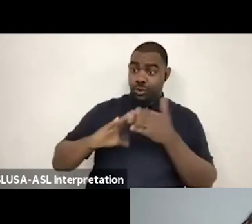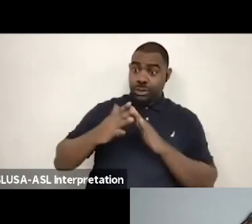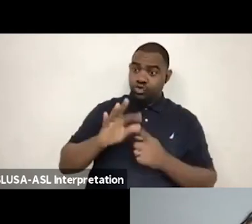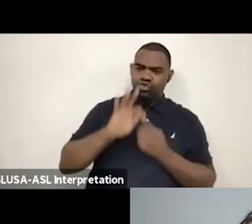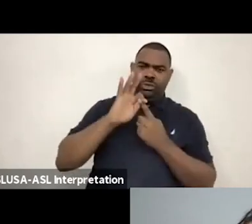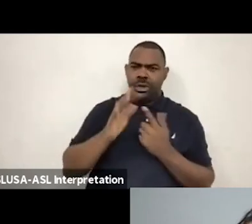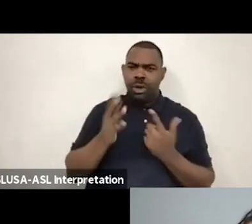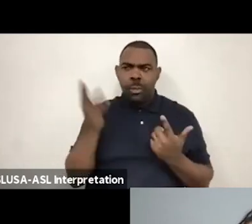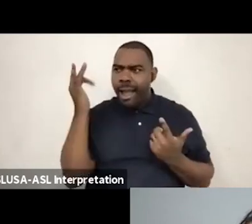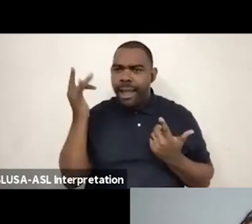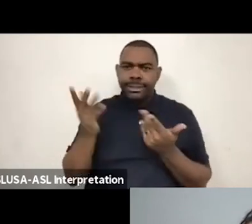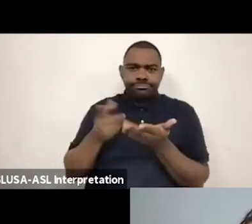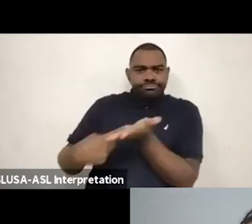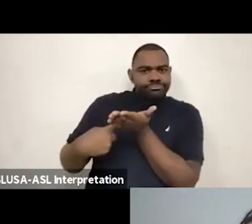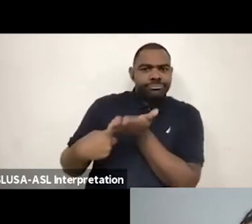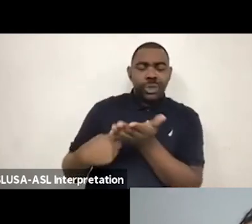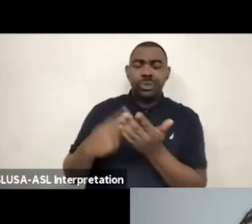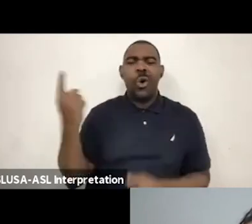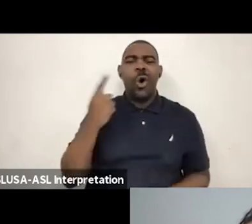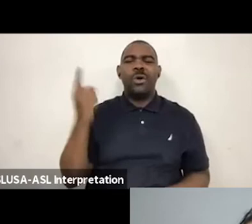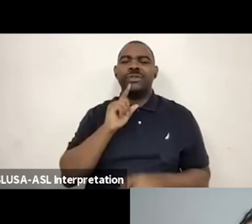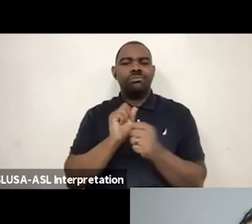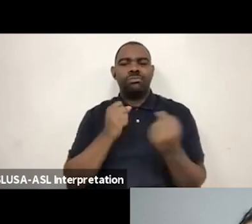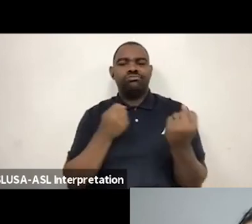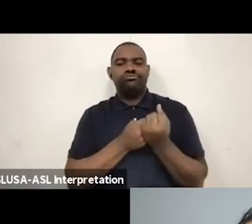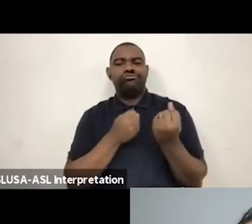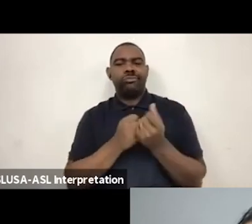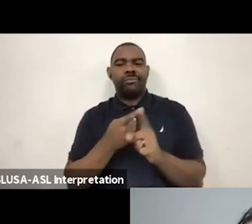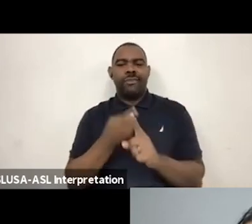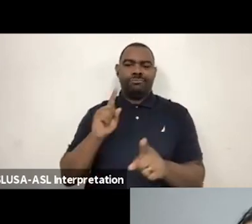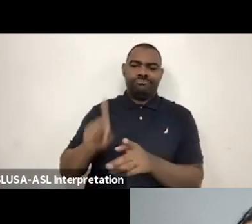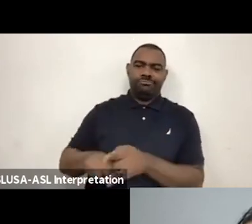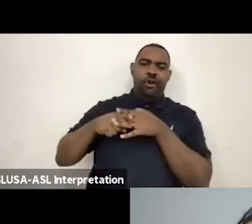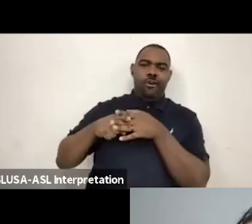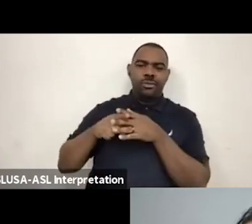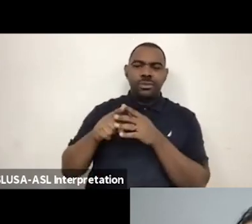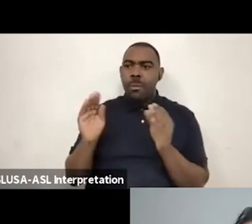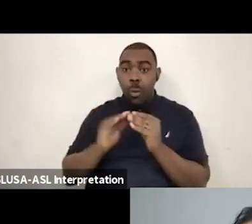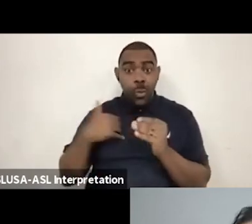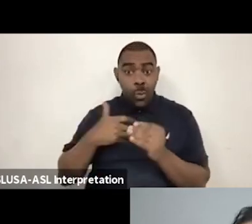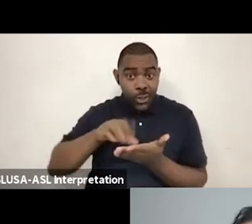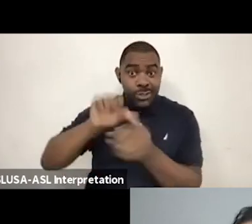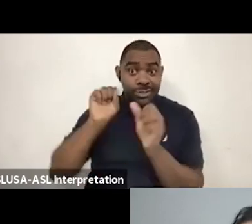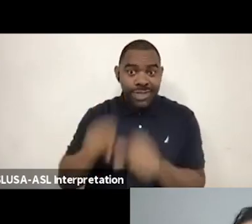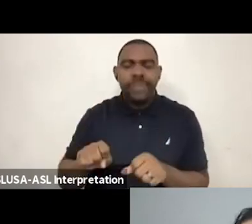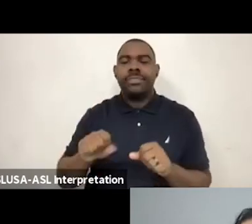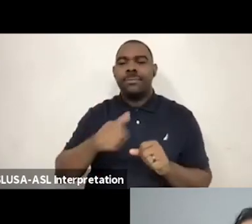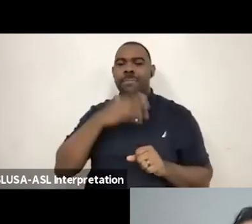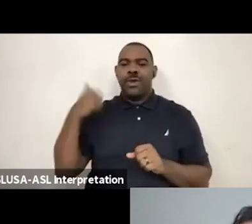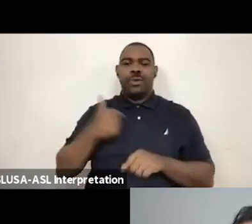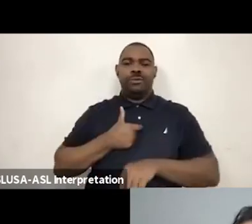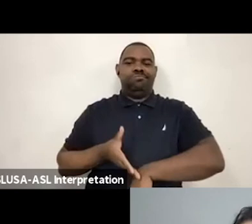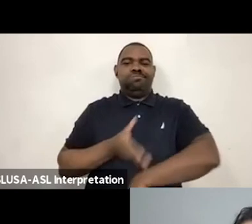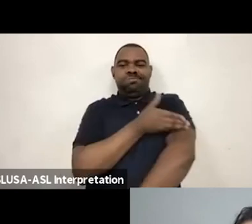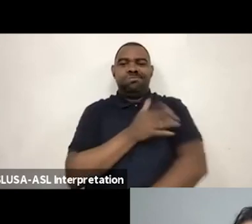our communities. And we've always been advocates from the very beginning that the more that we can learn from each other, the